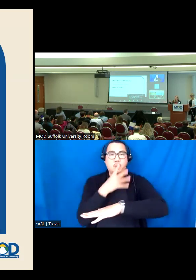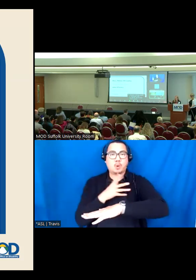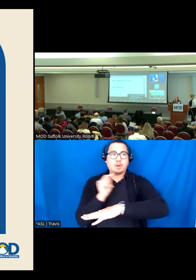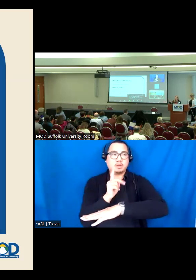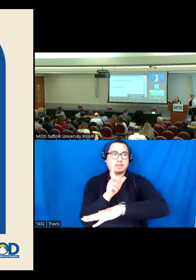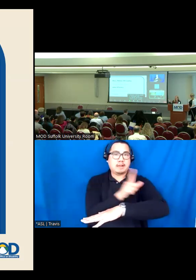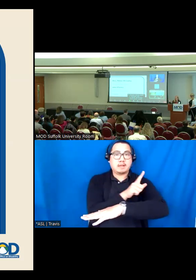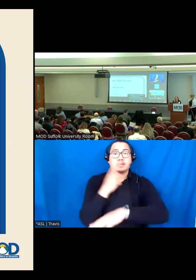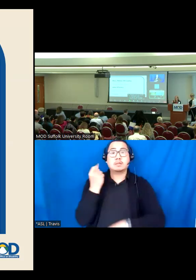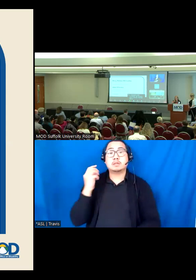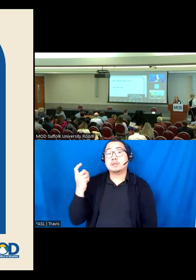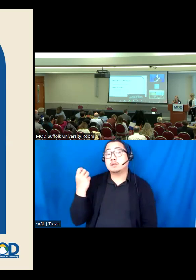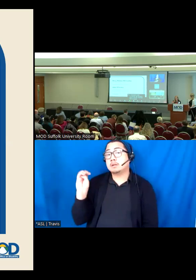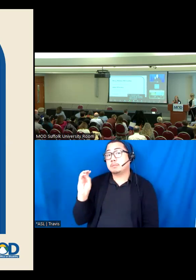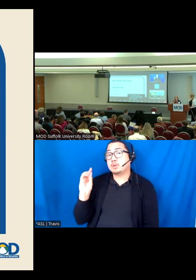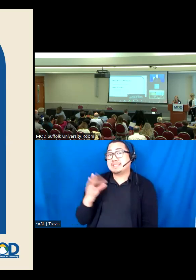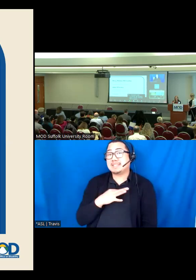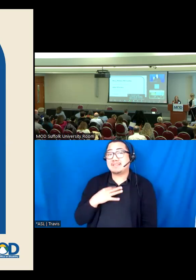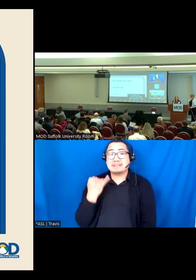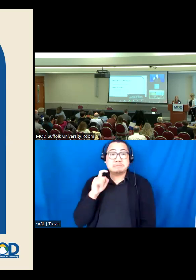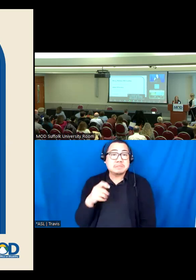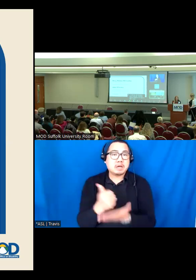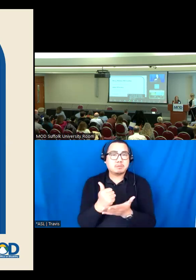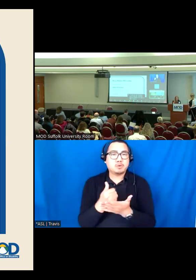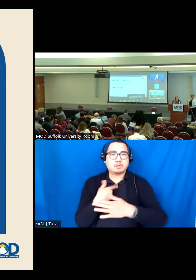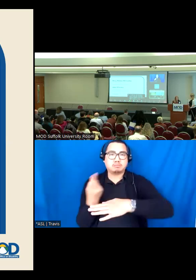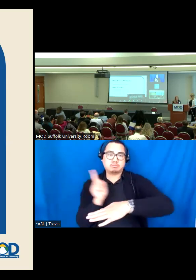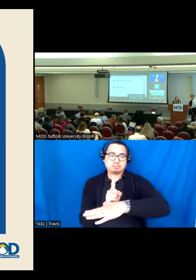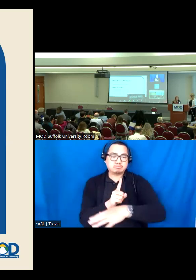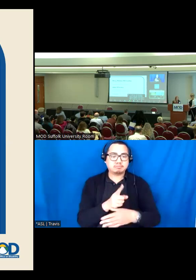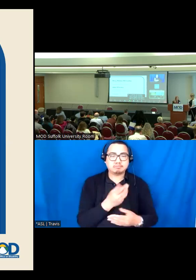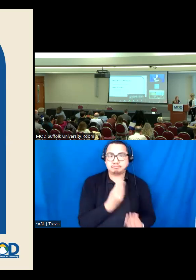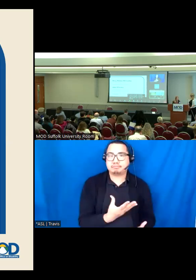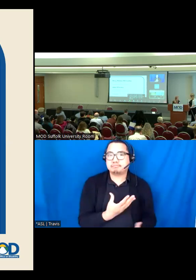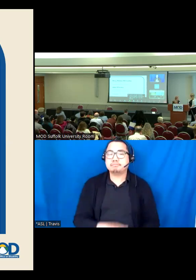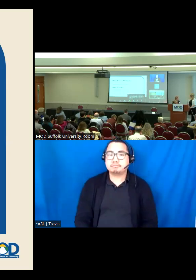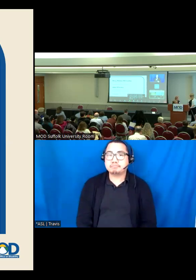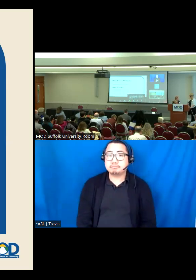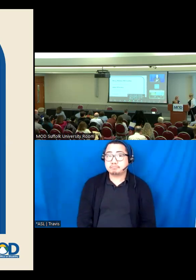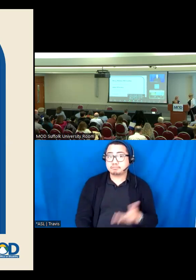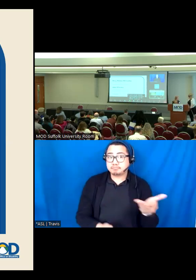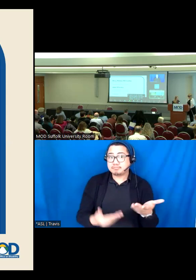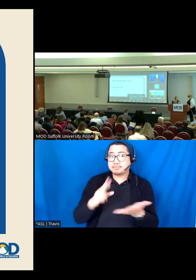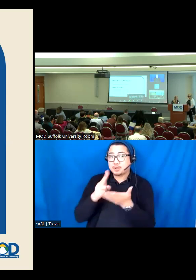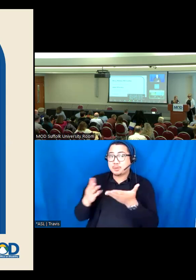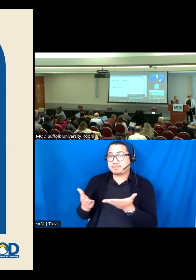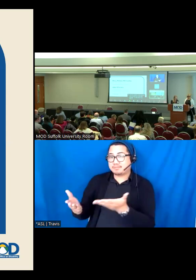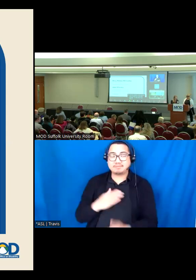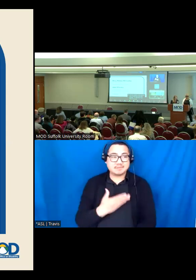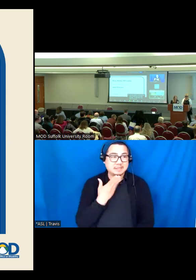available at the check-in table to assist you if you need anything. So with that, if you want to introduce the secretary. Okay, thank